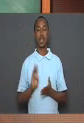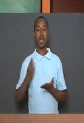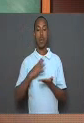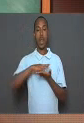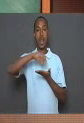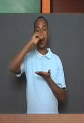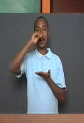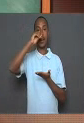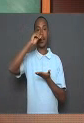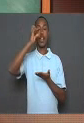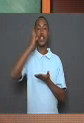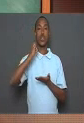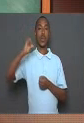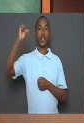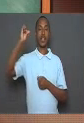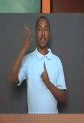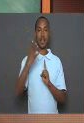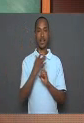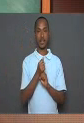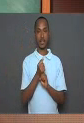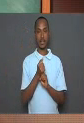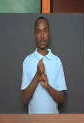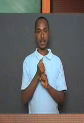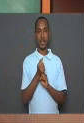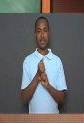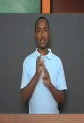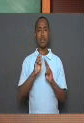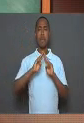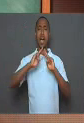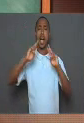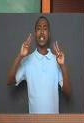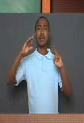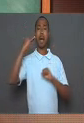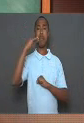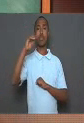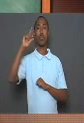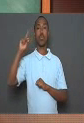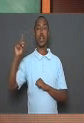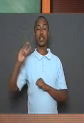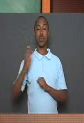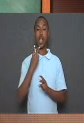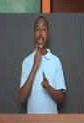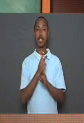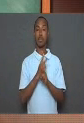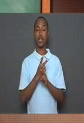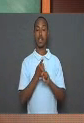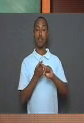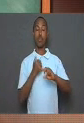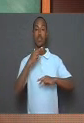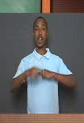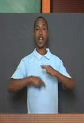learned that the theoretical yield is the maximum amount of product we expect from a